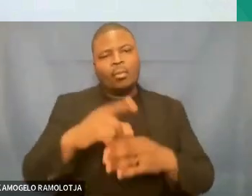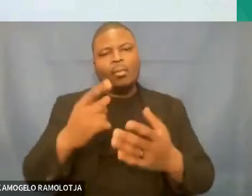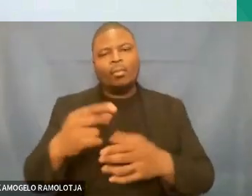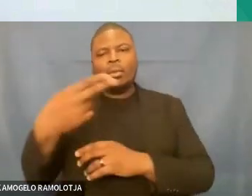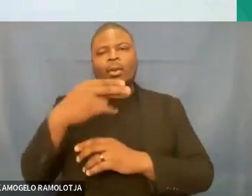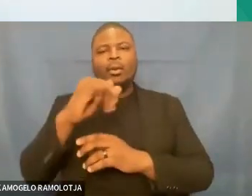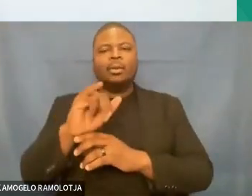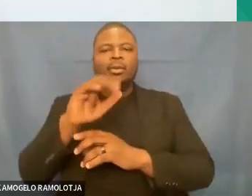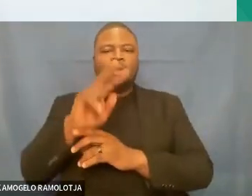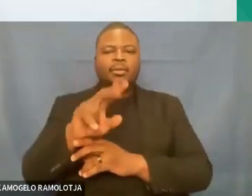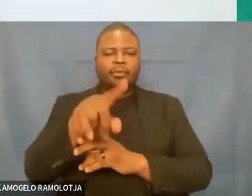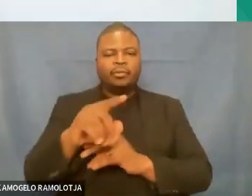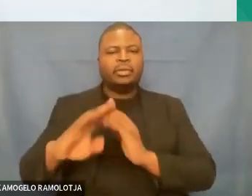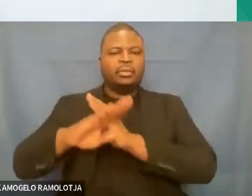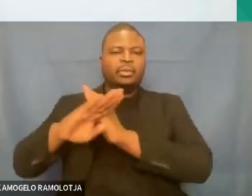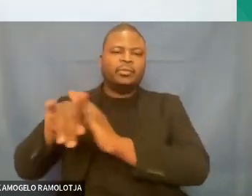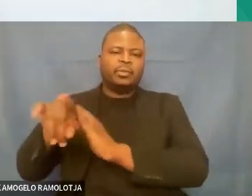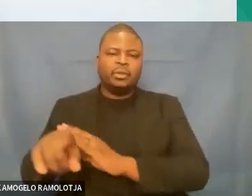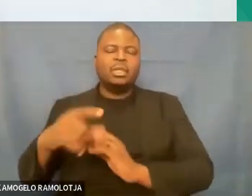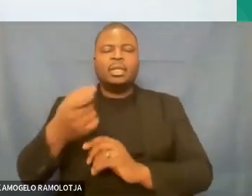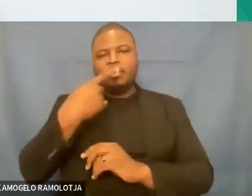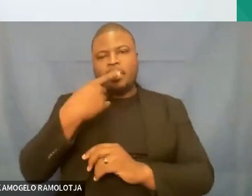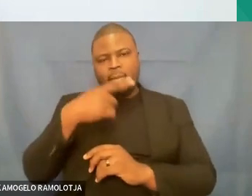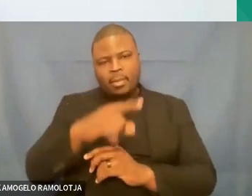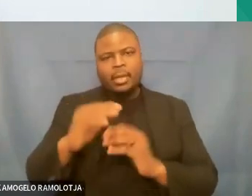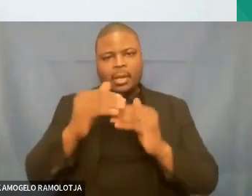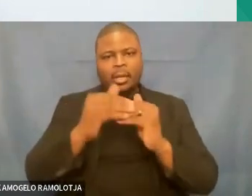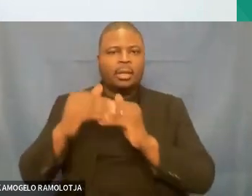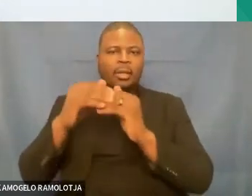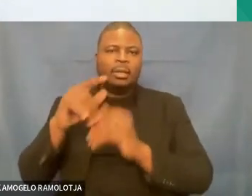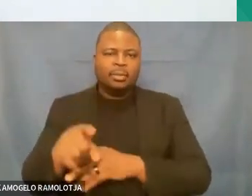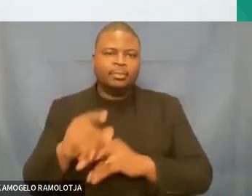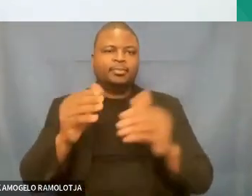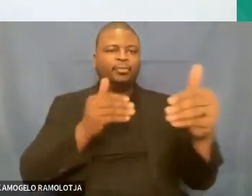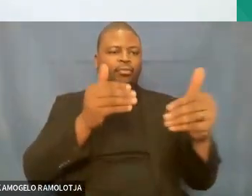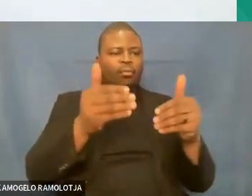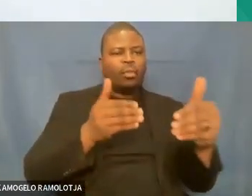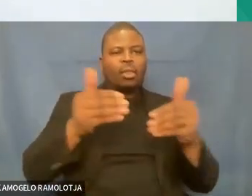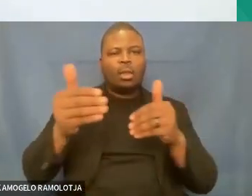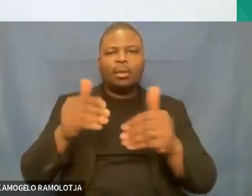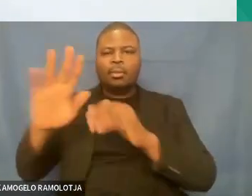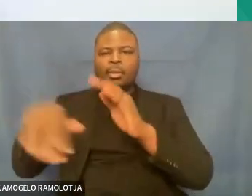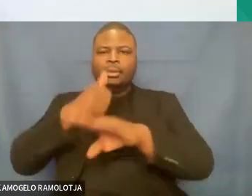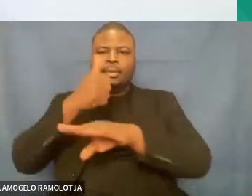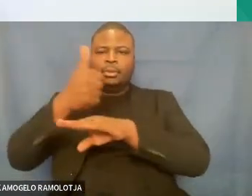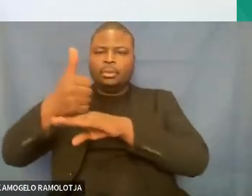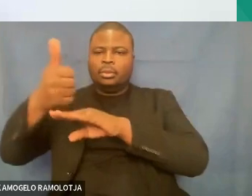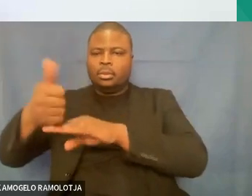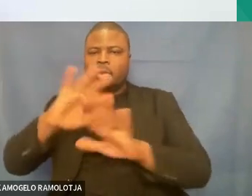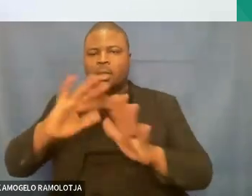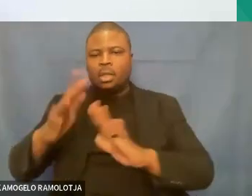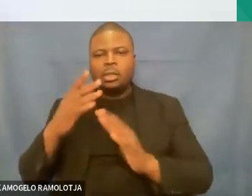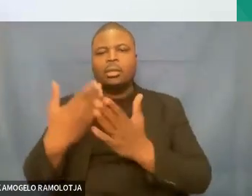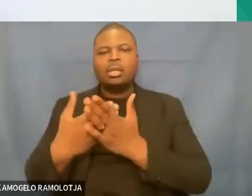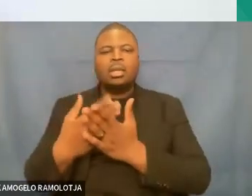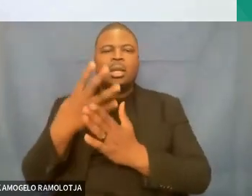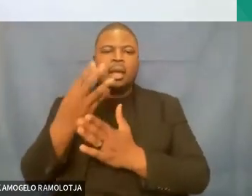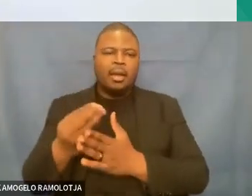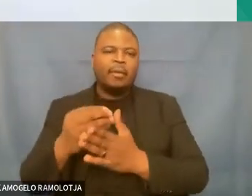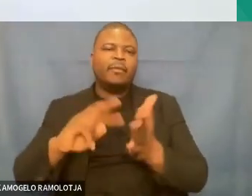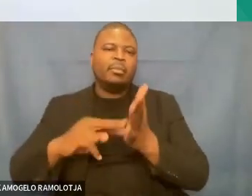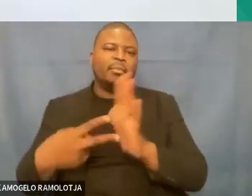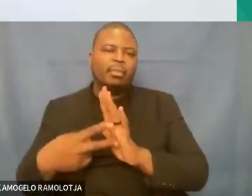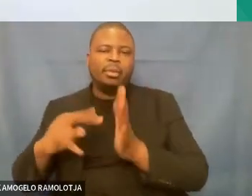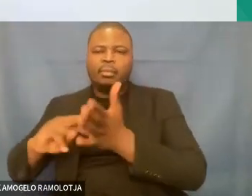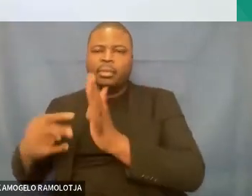HIV prevention, treatment, and care. She coordinates stakeholders to implement key strategic plans, demonstrating her passion